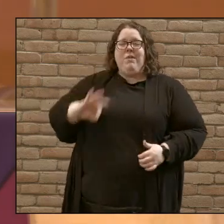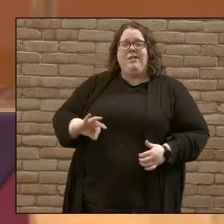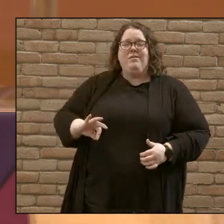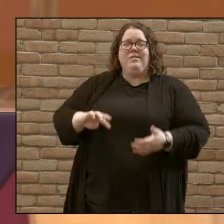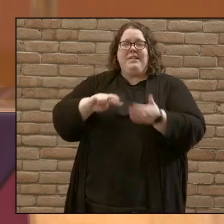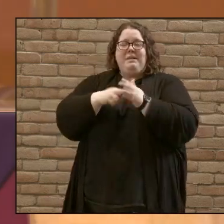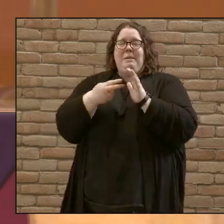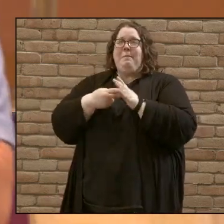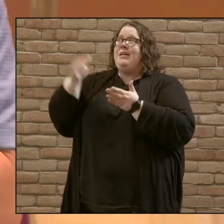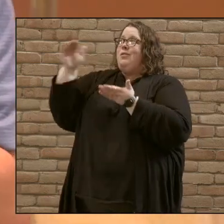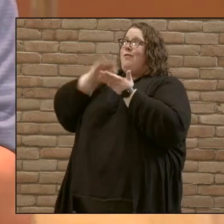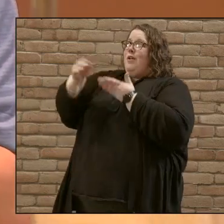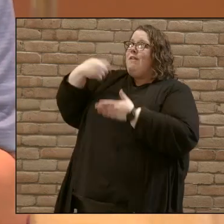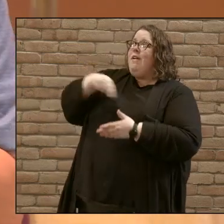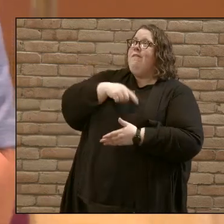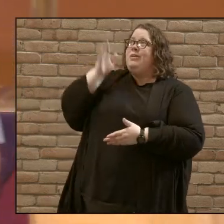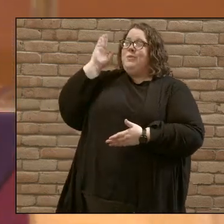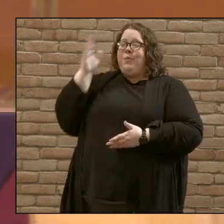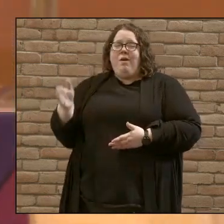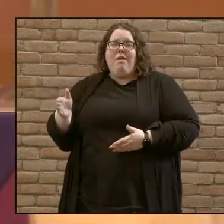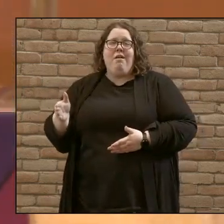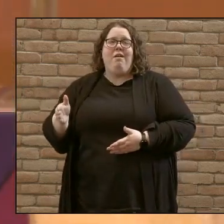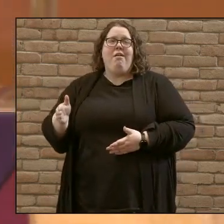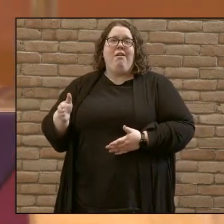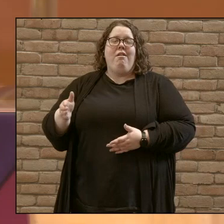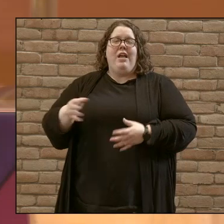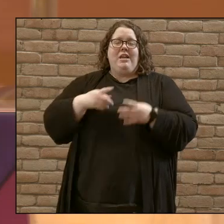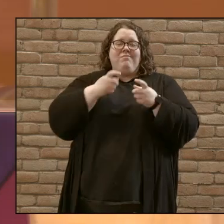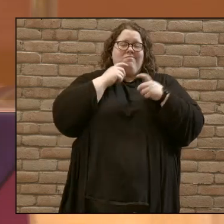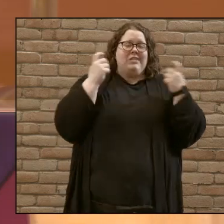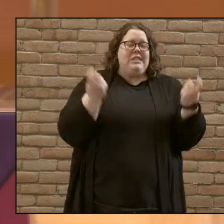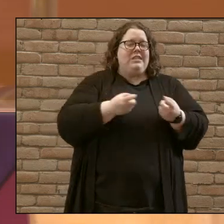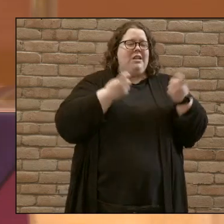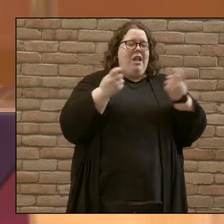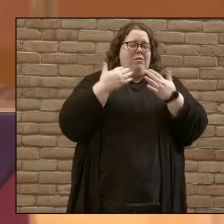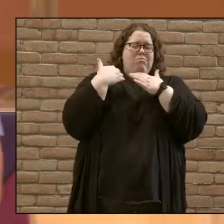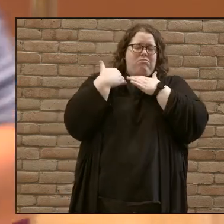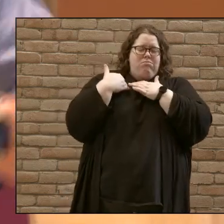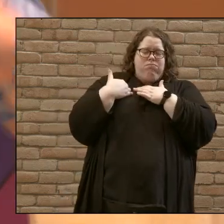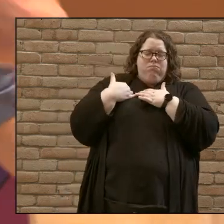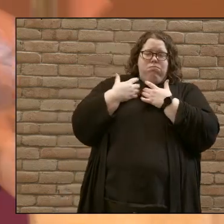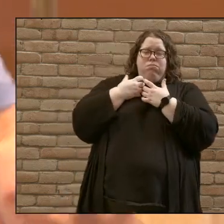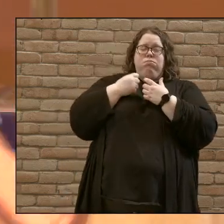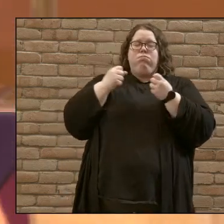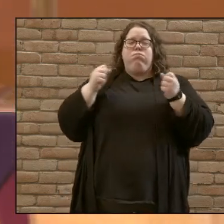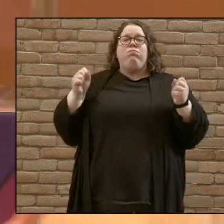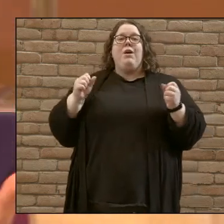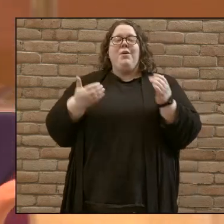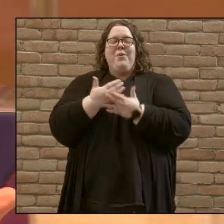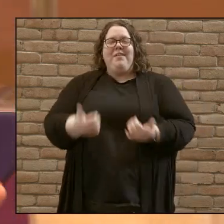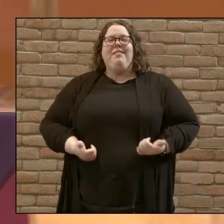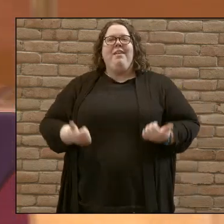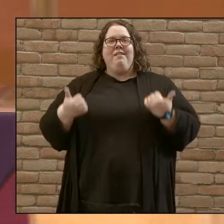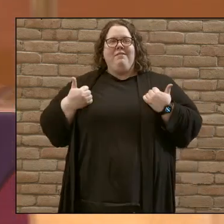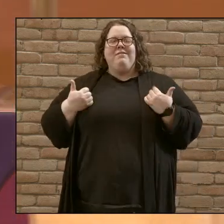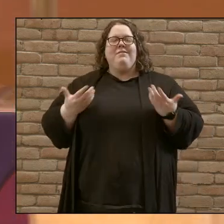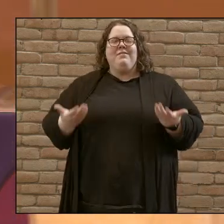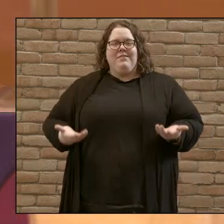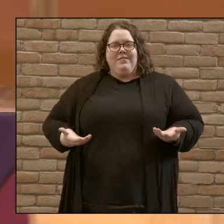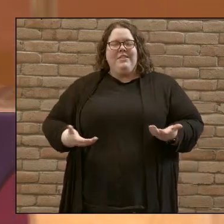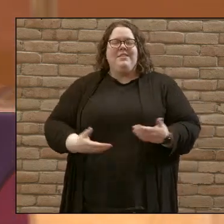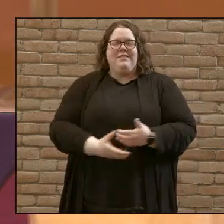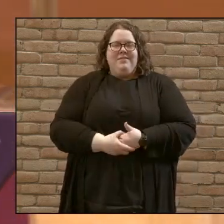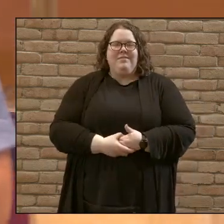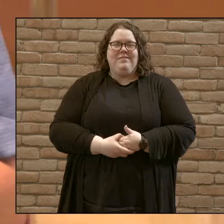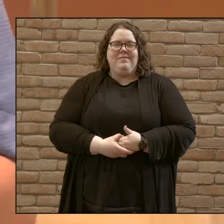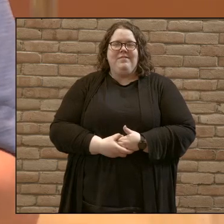be redeemed, bought back from our sin, to be given brand new life. And so it's always in response to the generosity